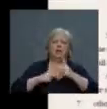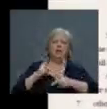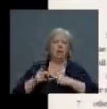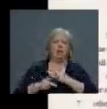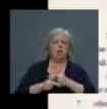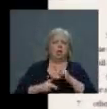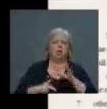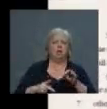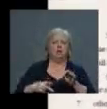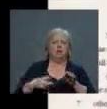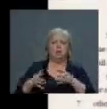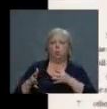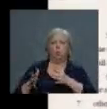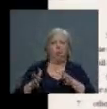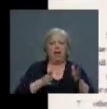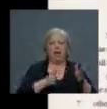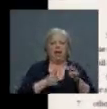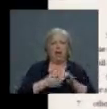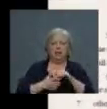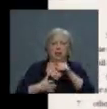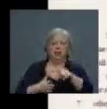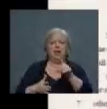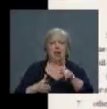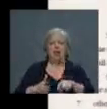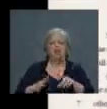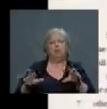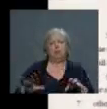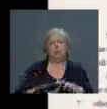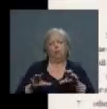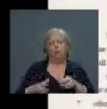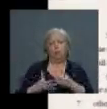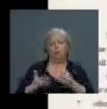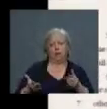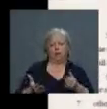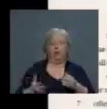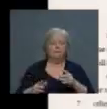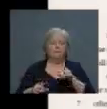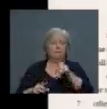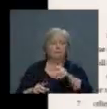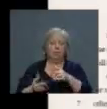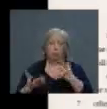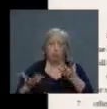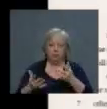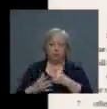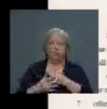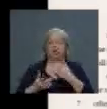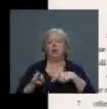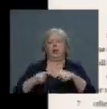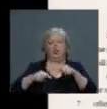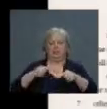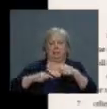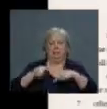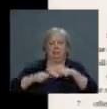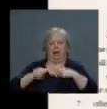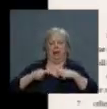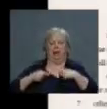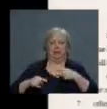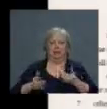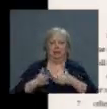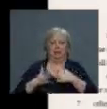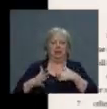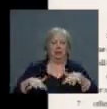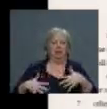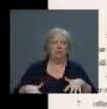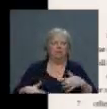of way that they have to do things, and that is that they must get approval. Well, let me go back. I'm sorry. Again, I'm nervous. I